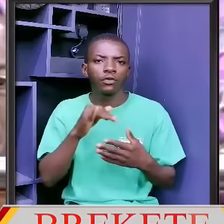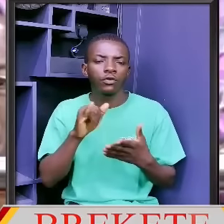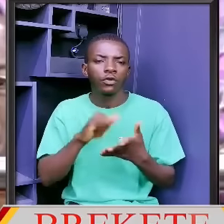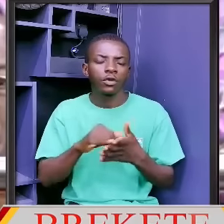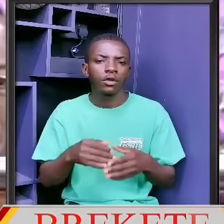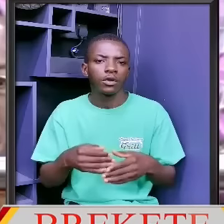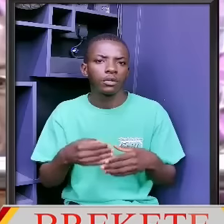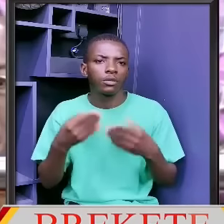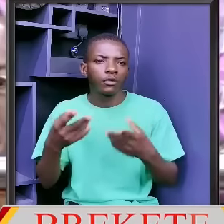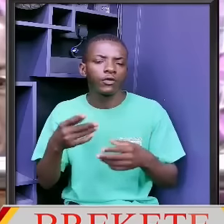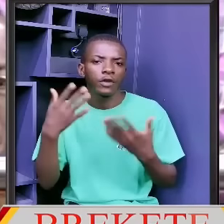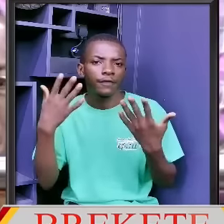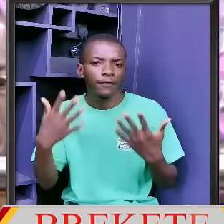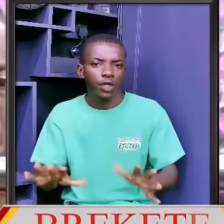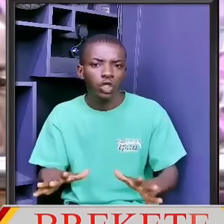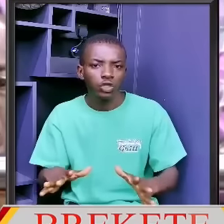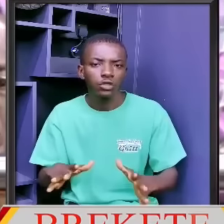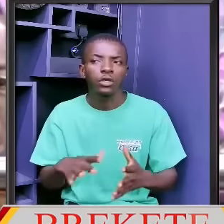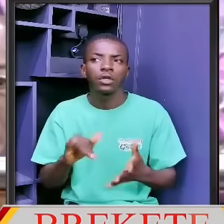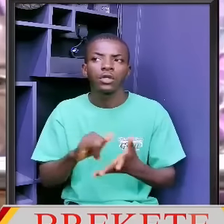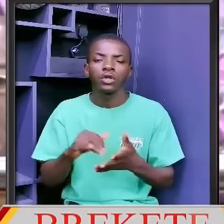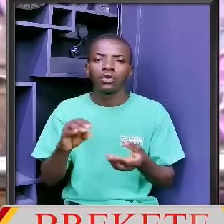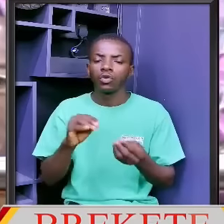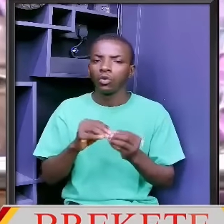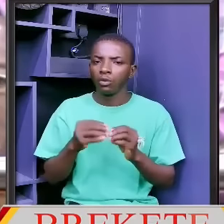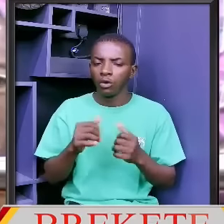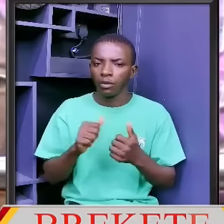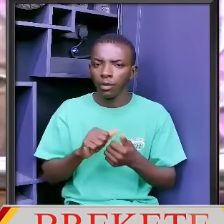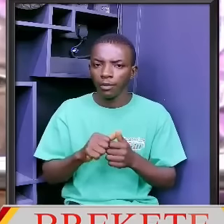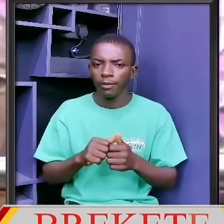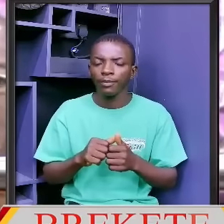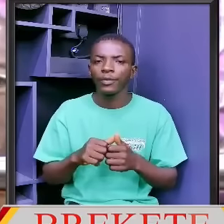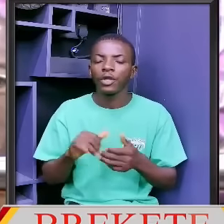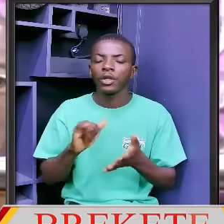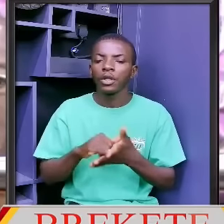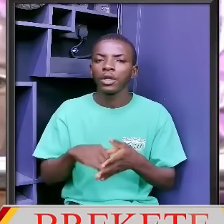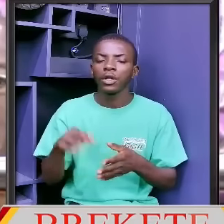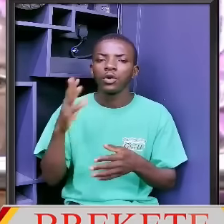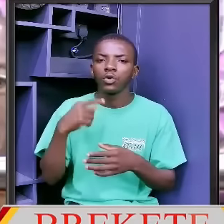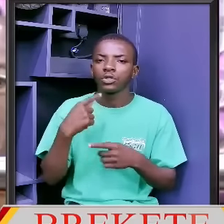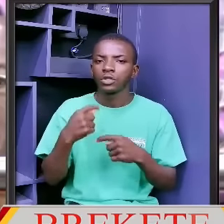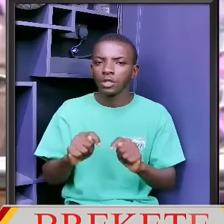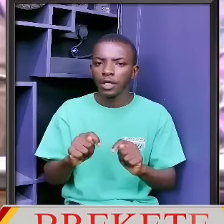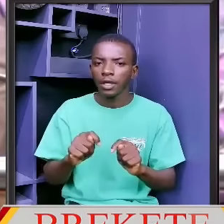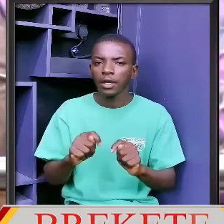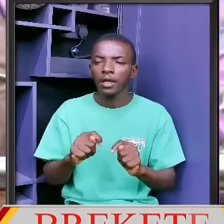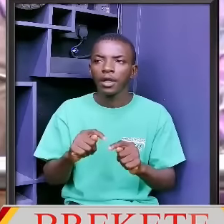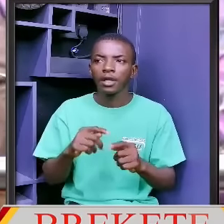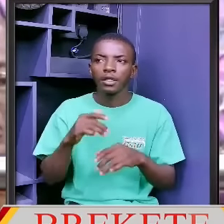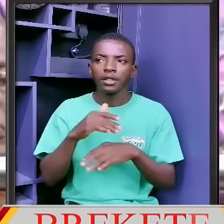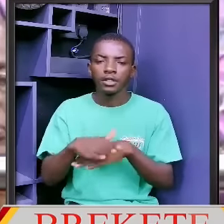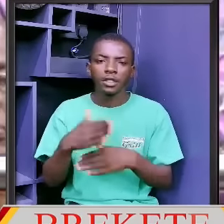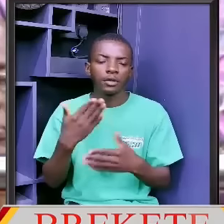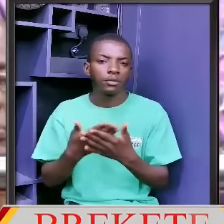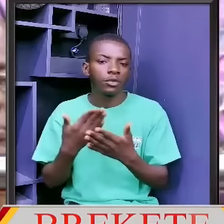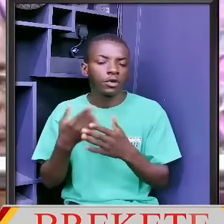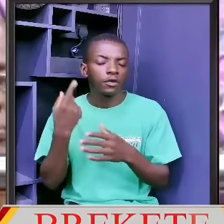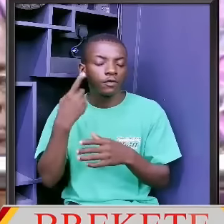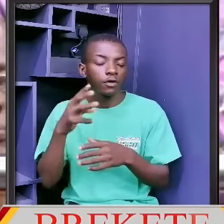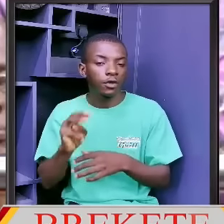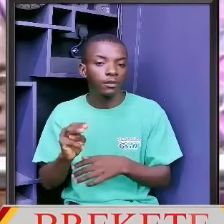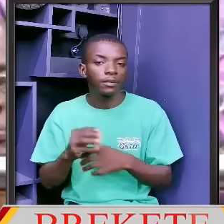don't finish. So, and I say, okay, there is no problem that I will try and send money for